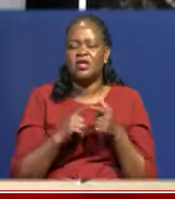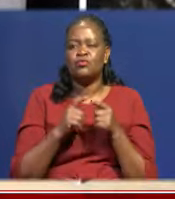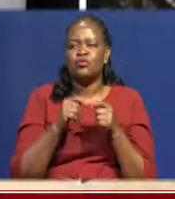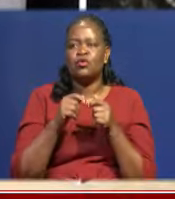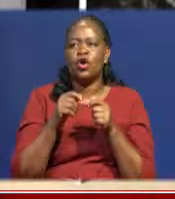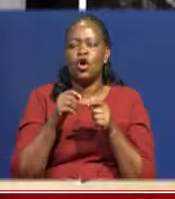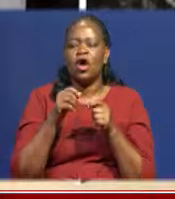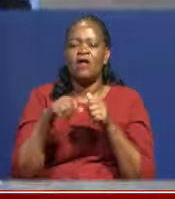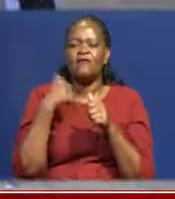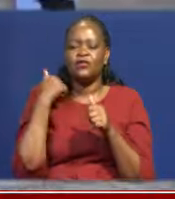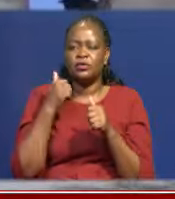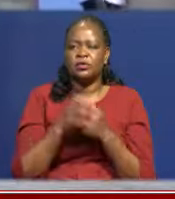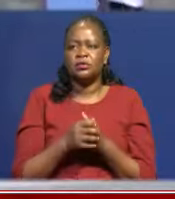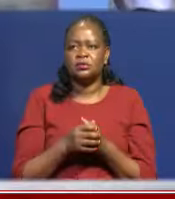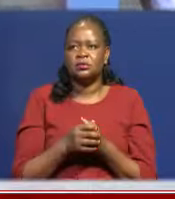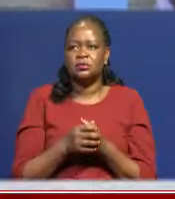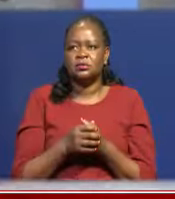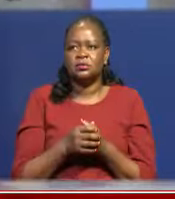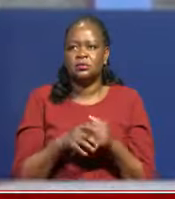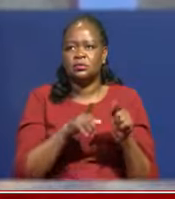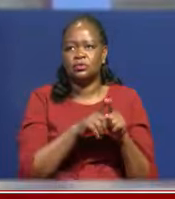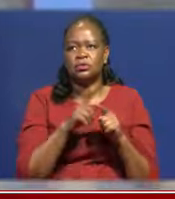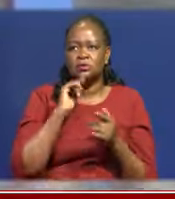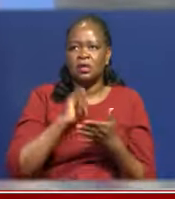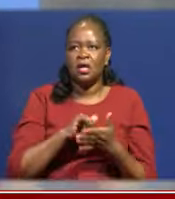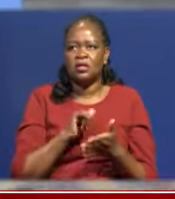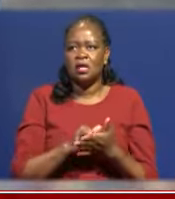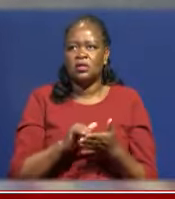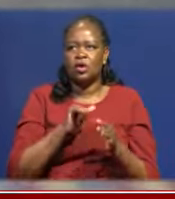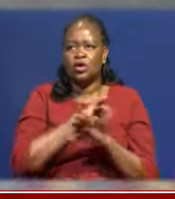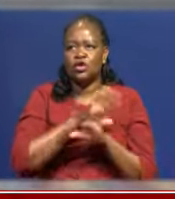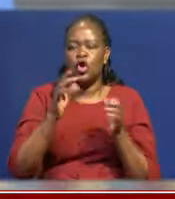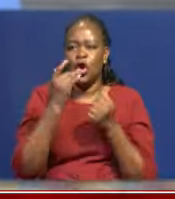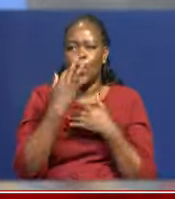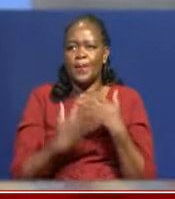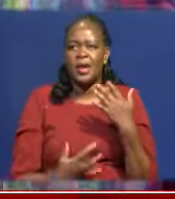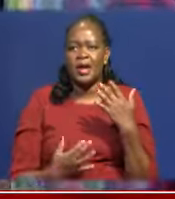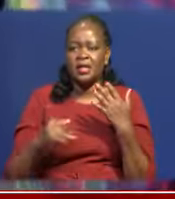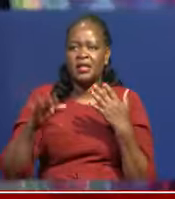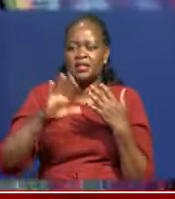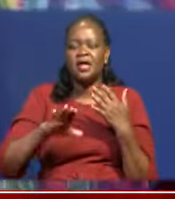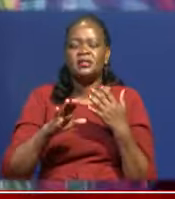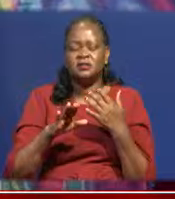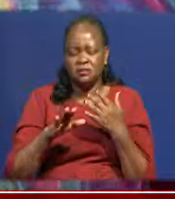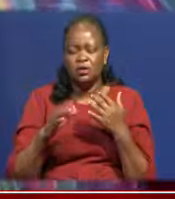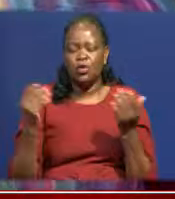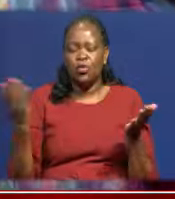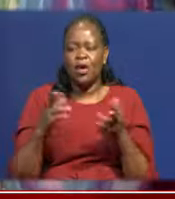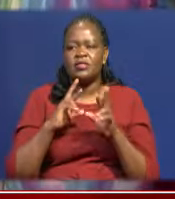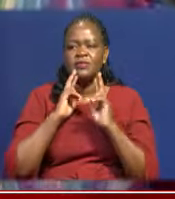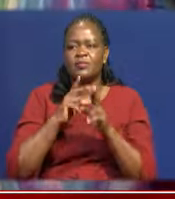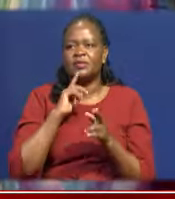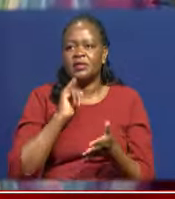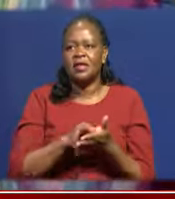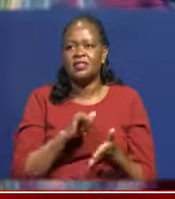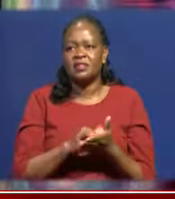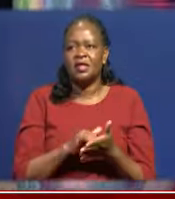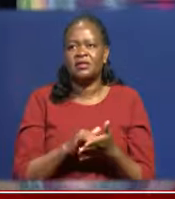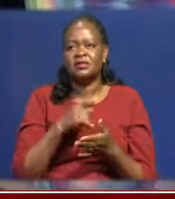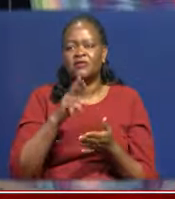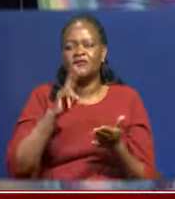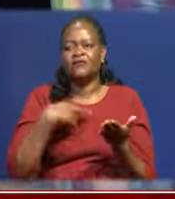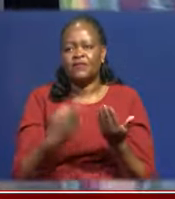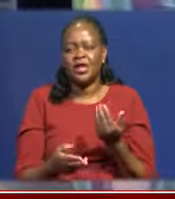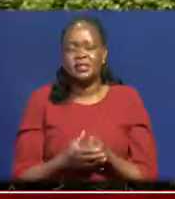objected, actually, from the word go. They also said there was no blood at the scene of the crime where the report stated the pupil